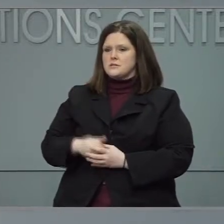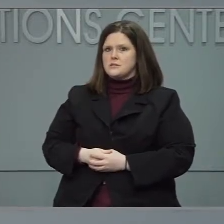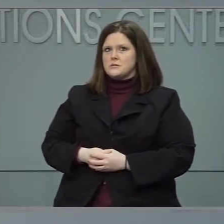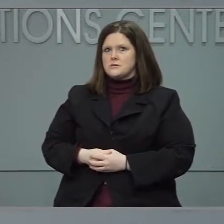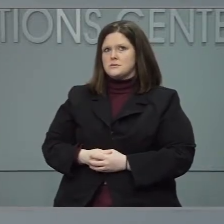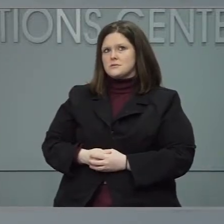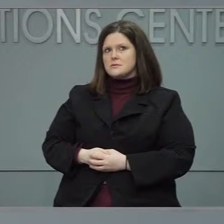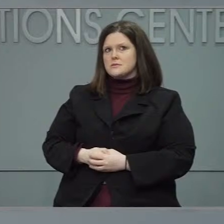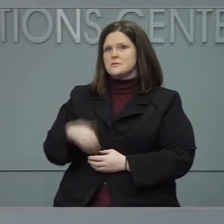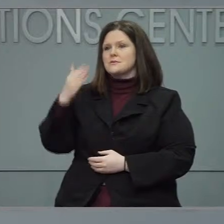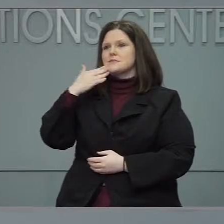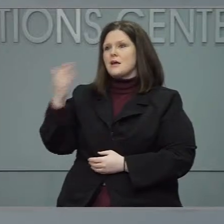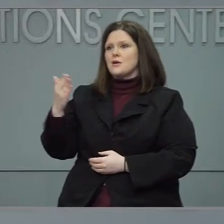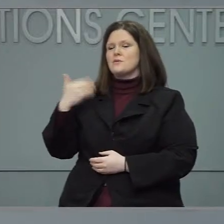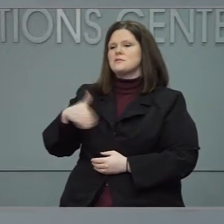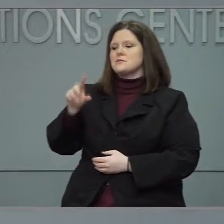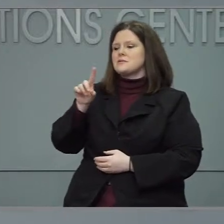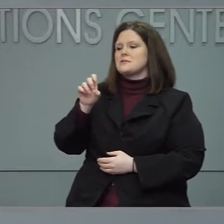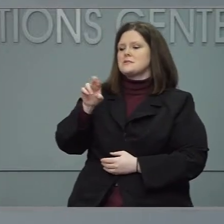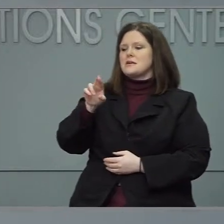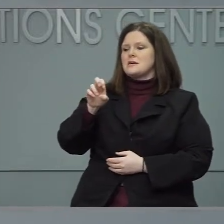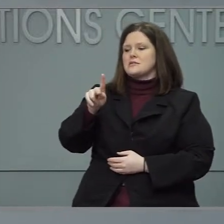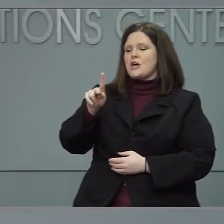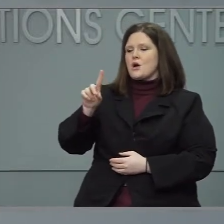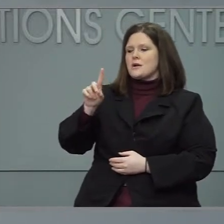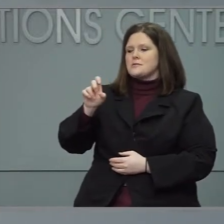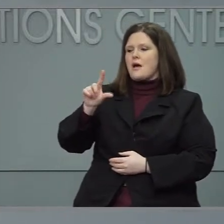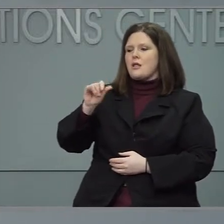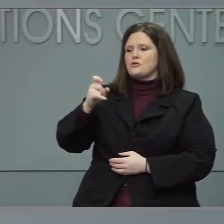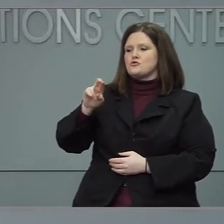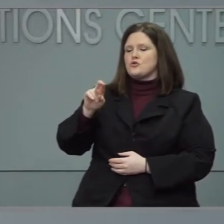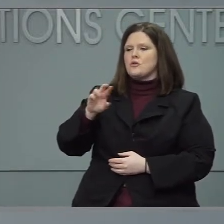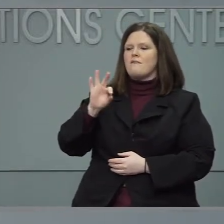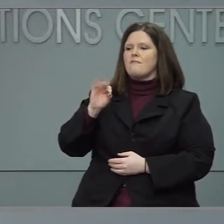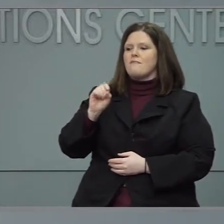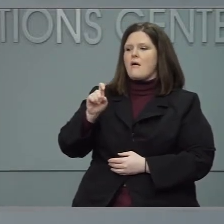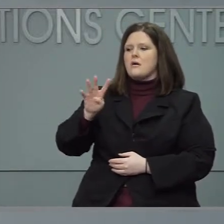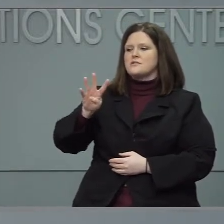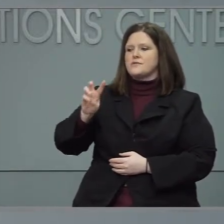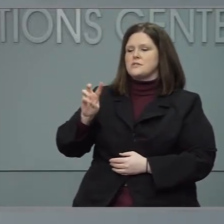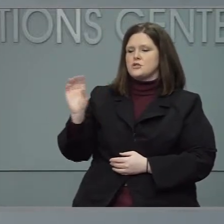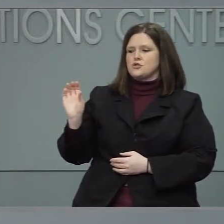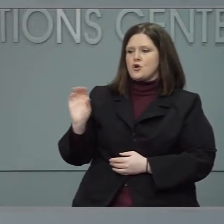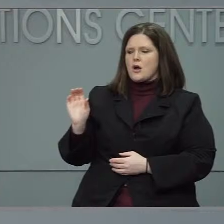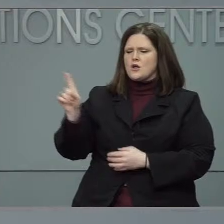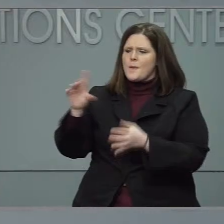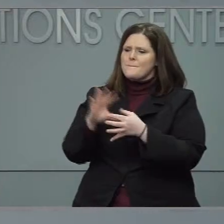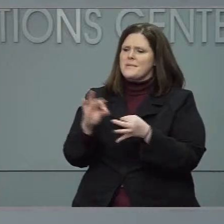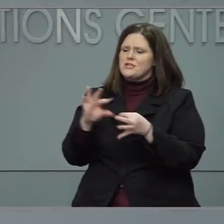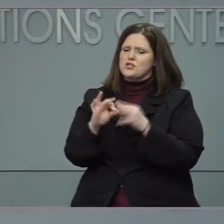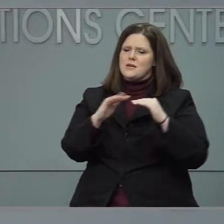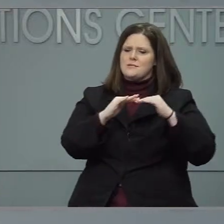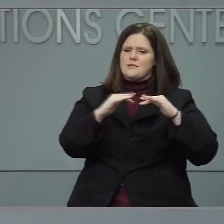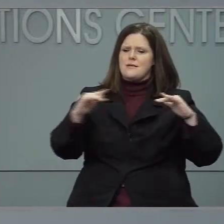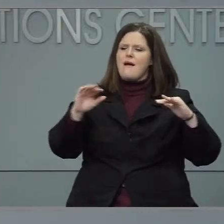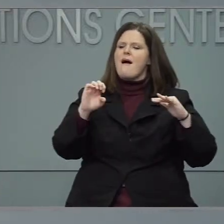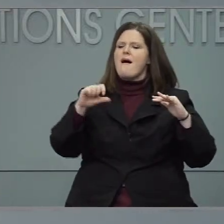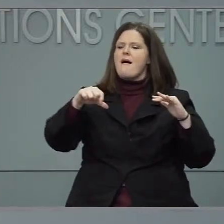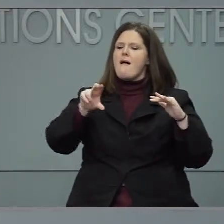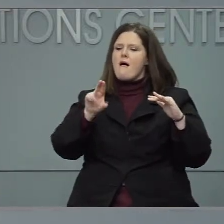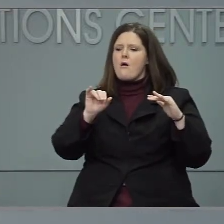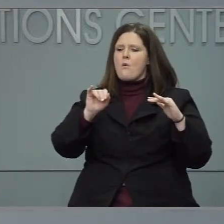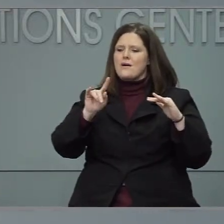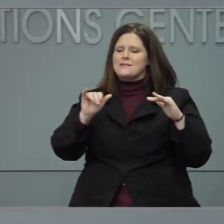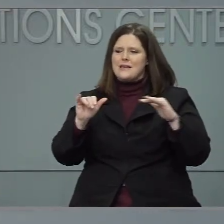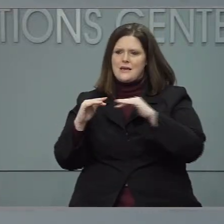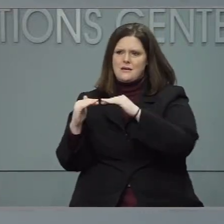Thank you for taking my question. This is Derek Dellinger with Fox 46 in Charlotte. You mentioned the numbers and the equity aspect of this that you guys have been